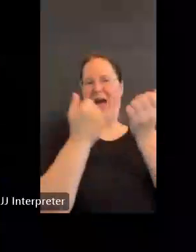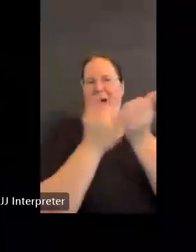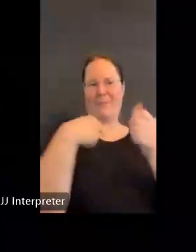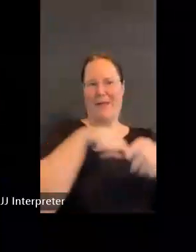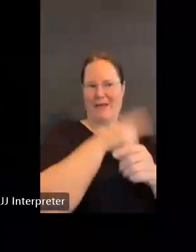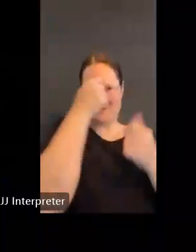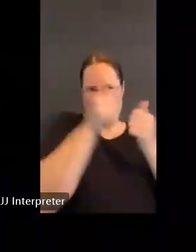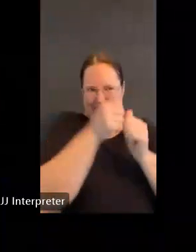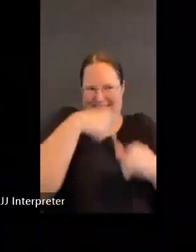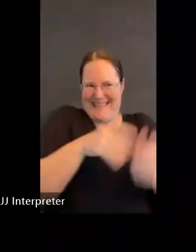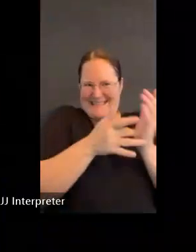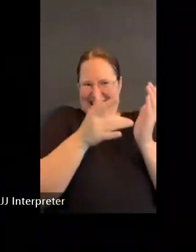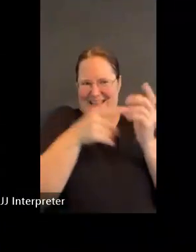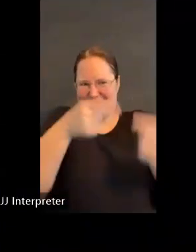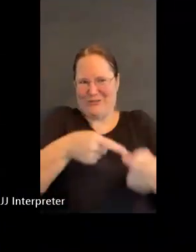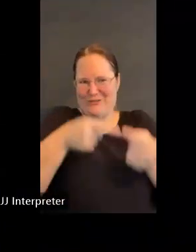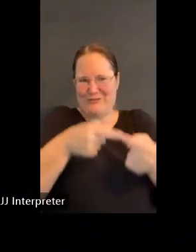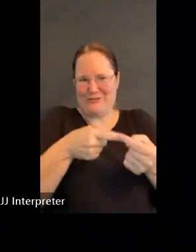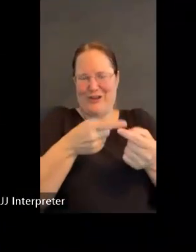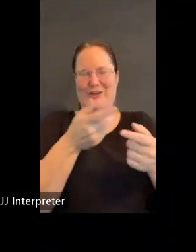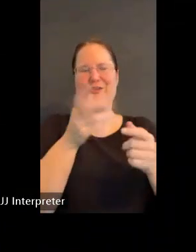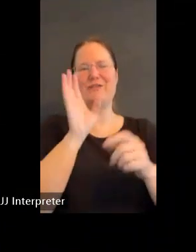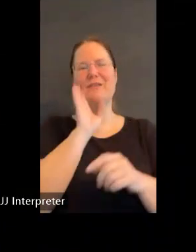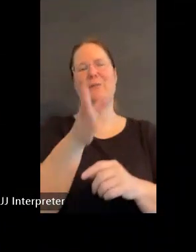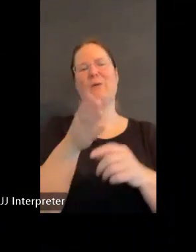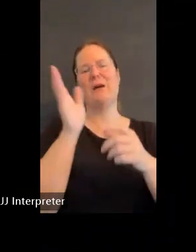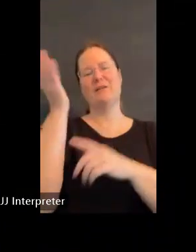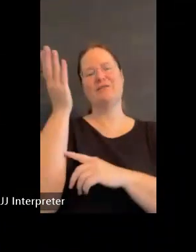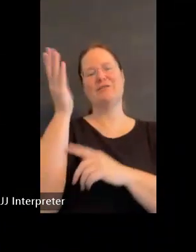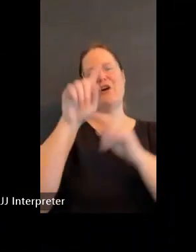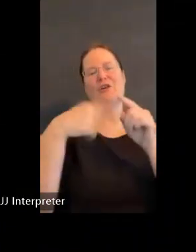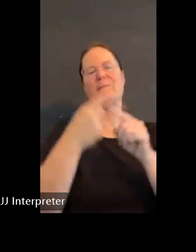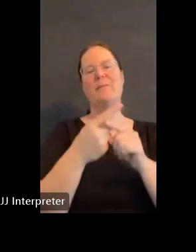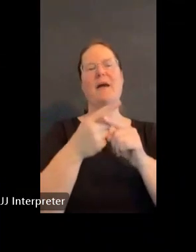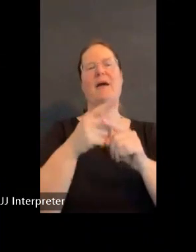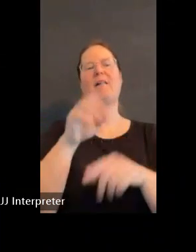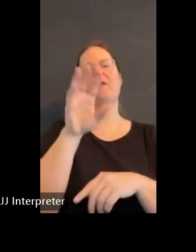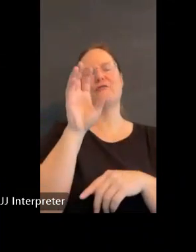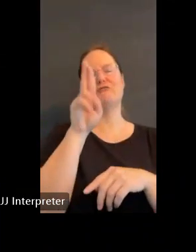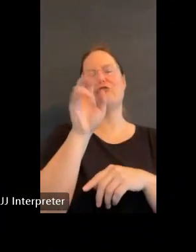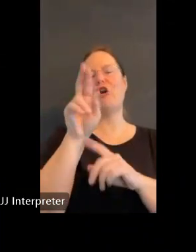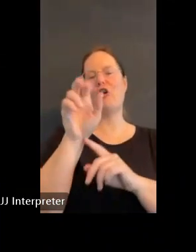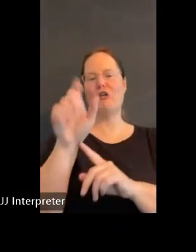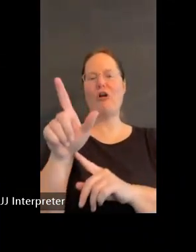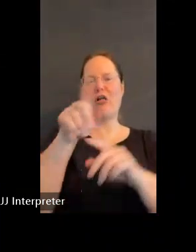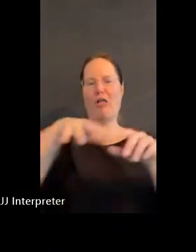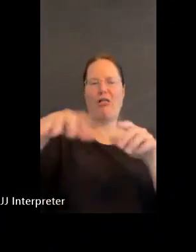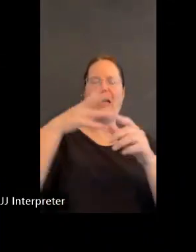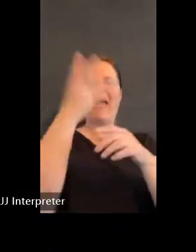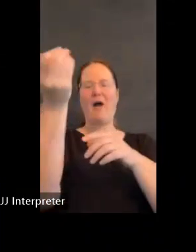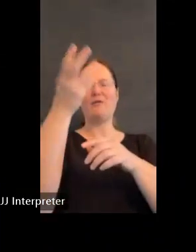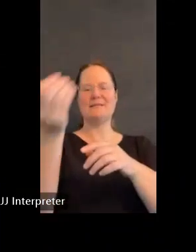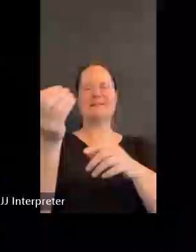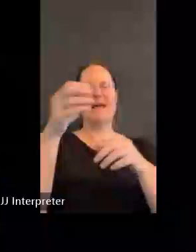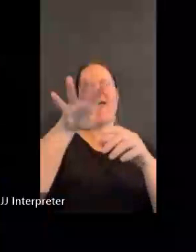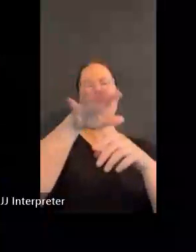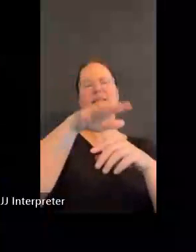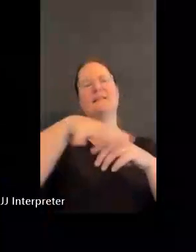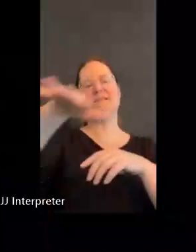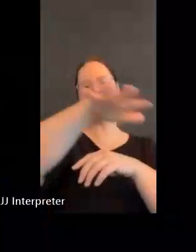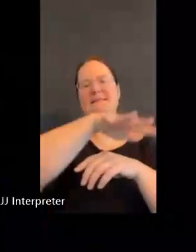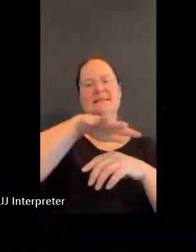speaking on fair housing needs in rural communities. And we'll provide additional topics